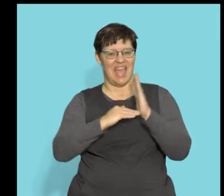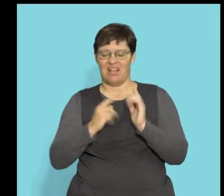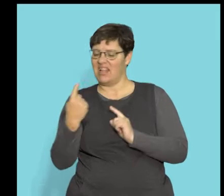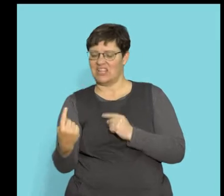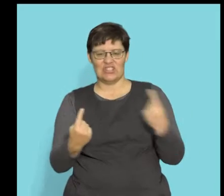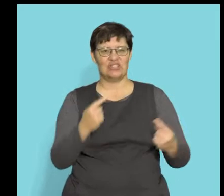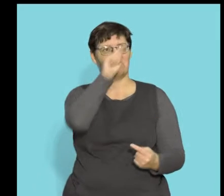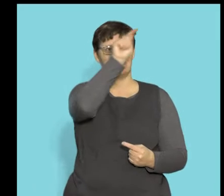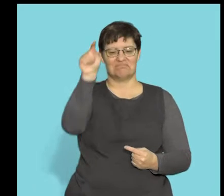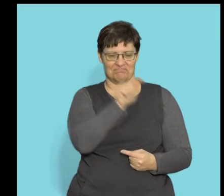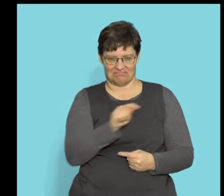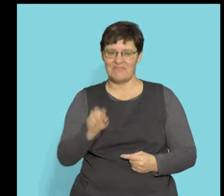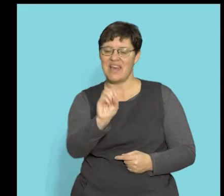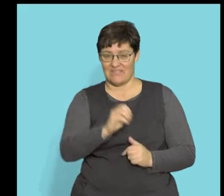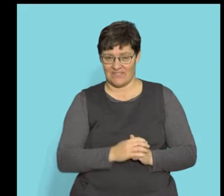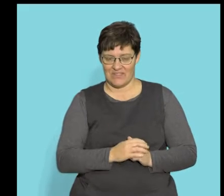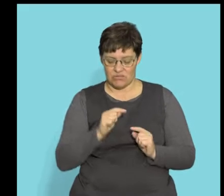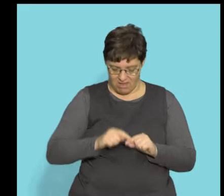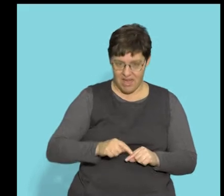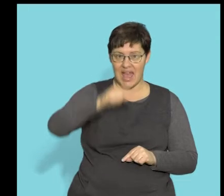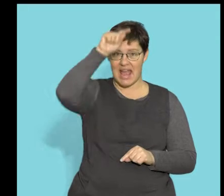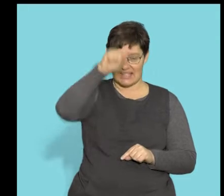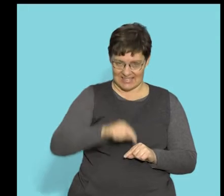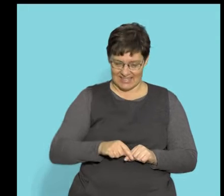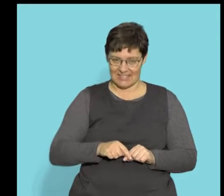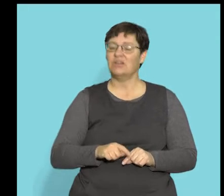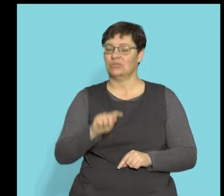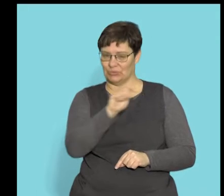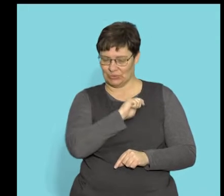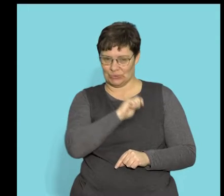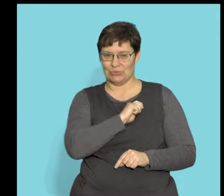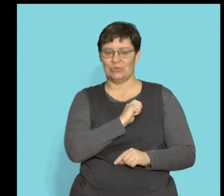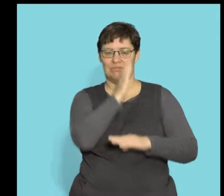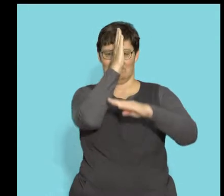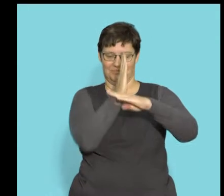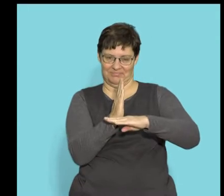corners. So this height will be a perpendicular